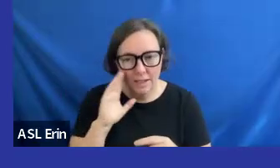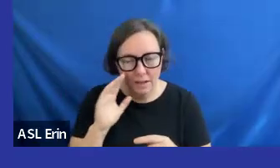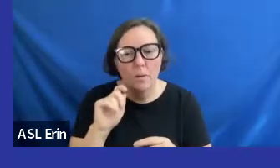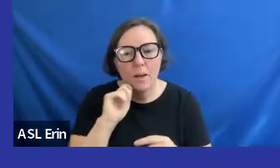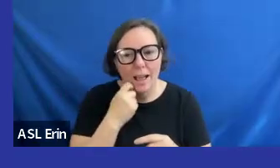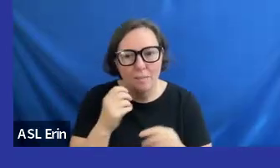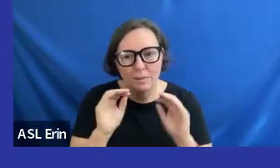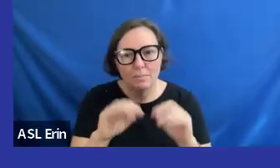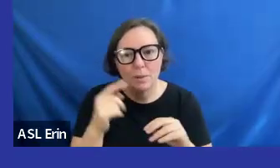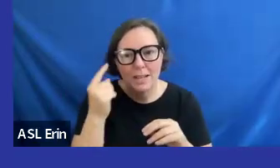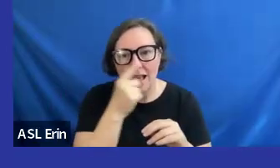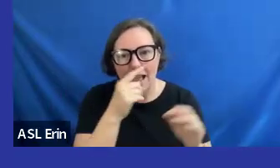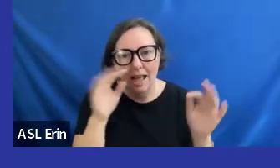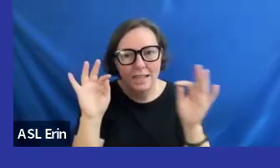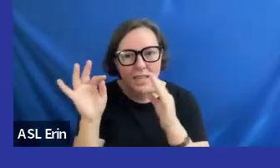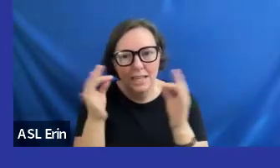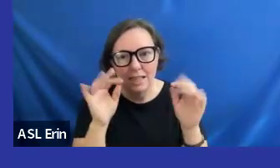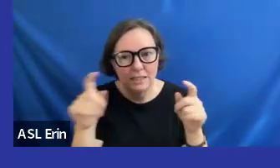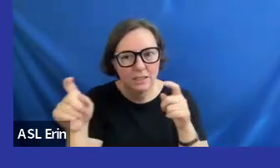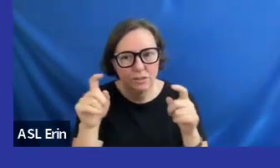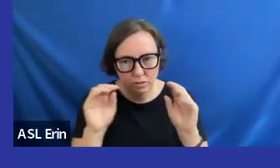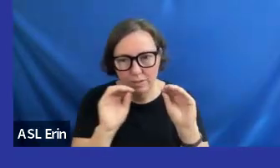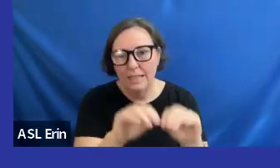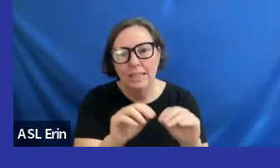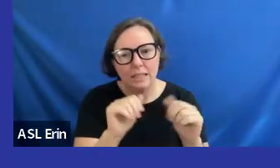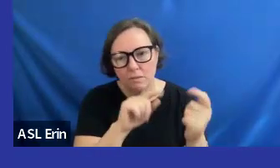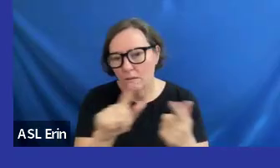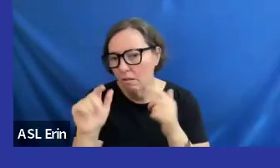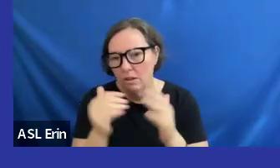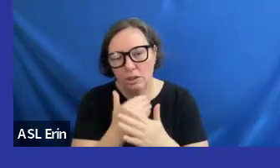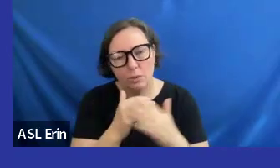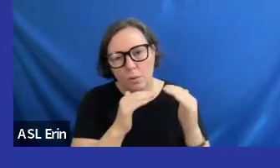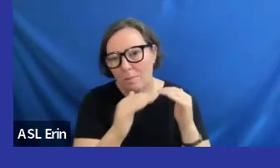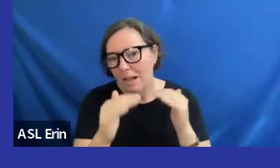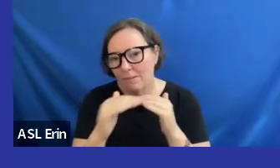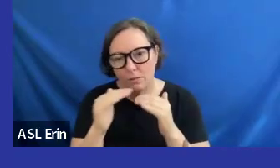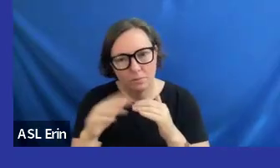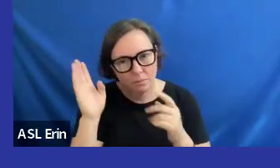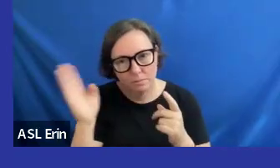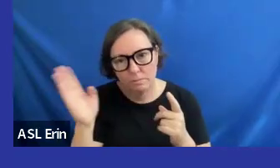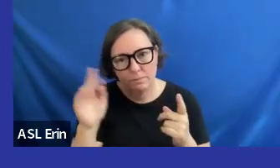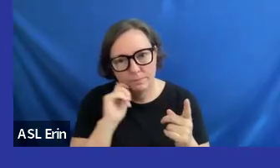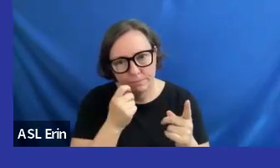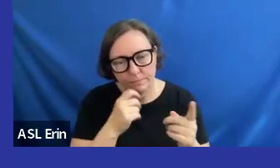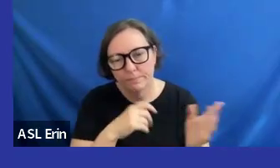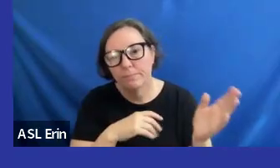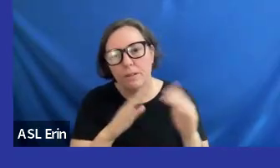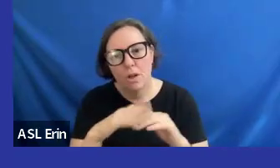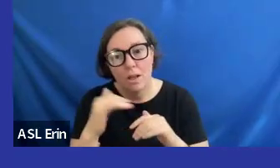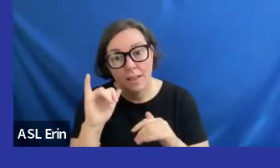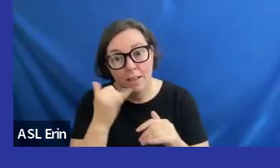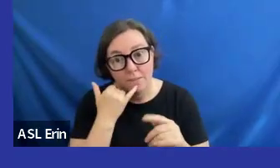putting eye control, eye gaze into all their new platforms. Mhm. On their